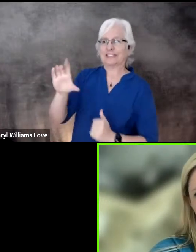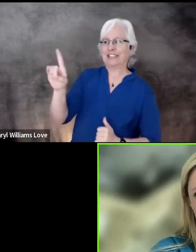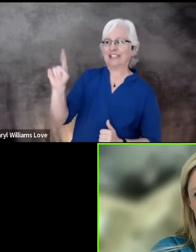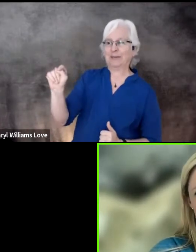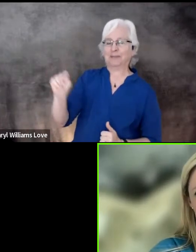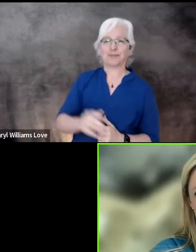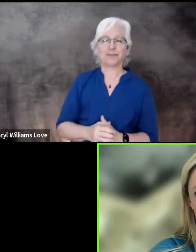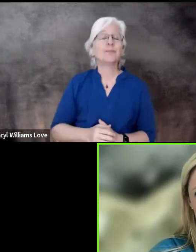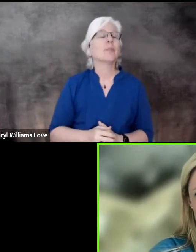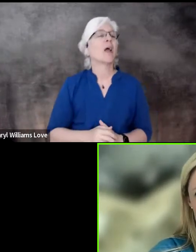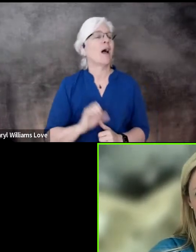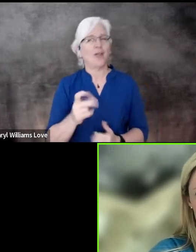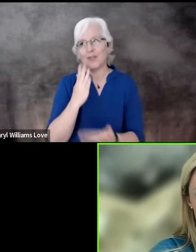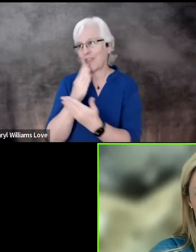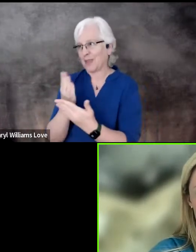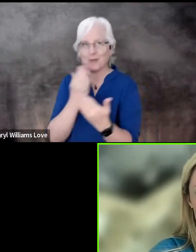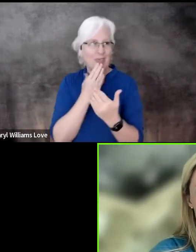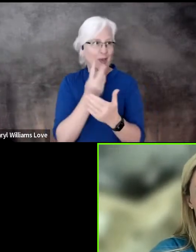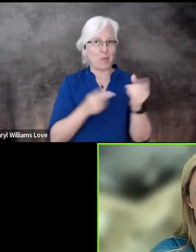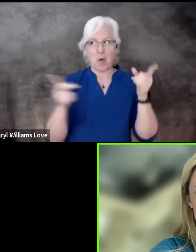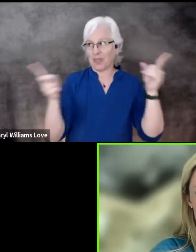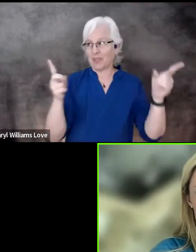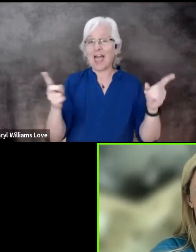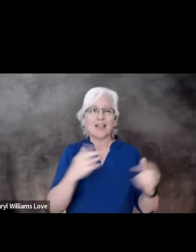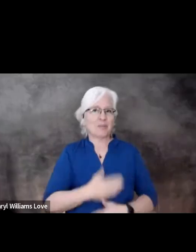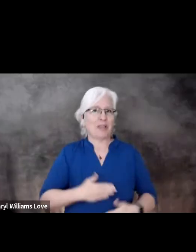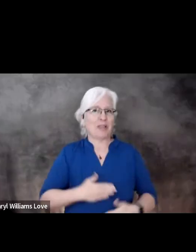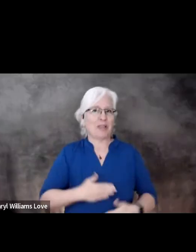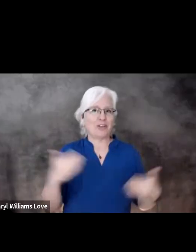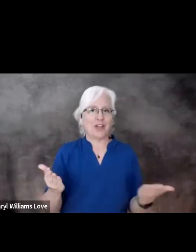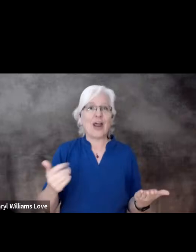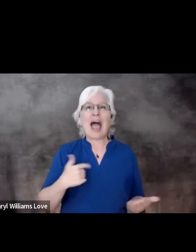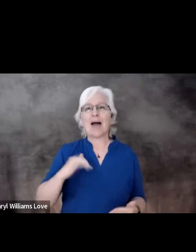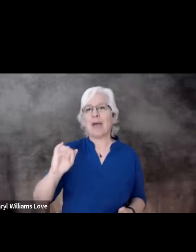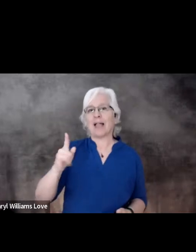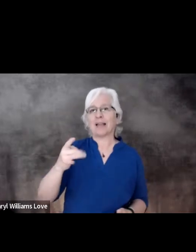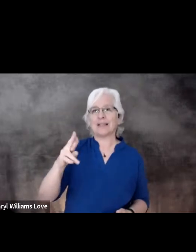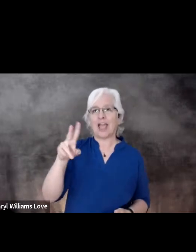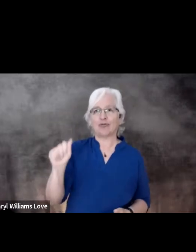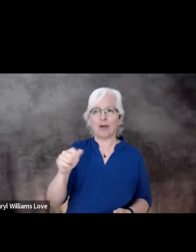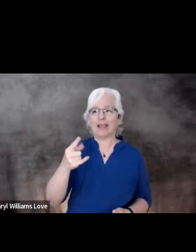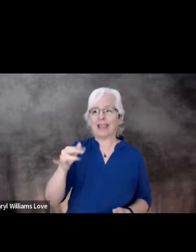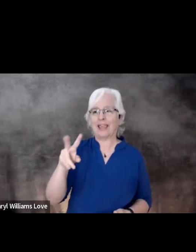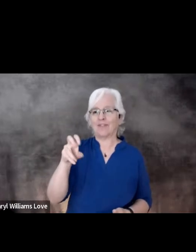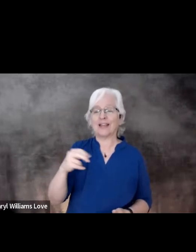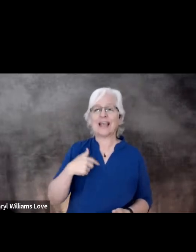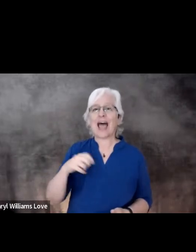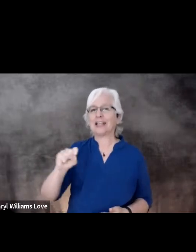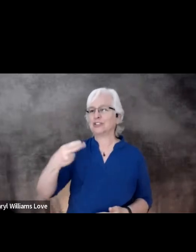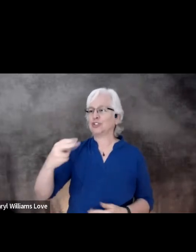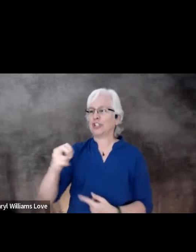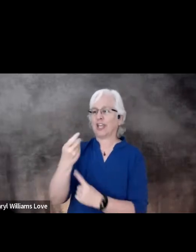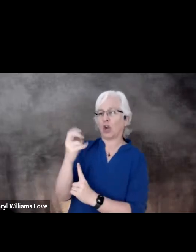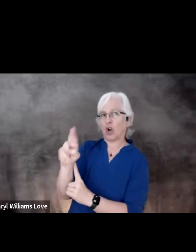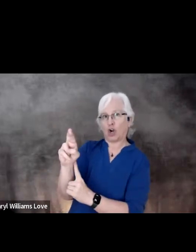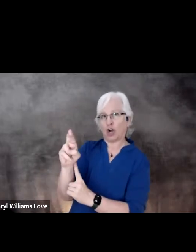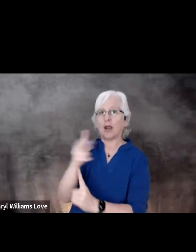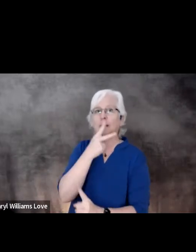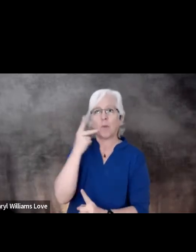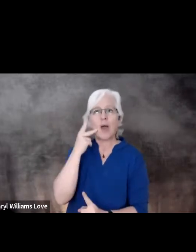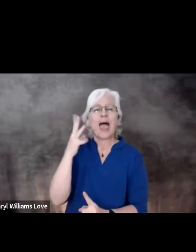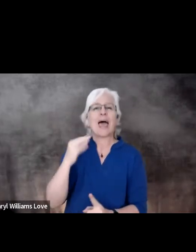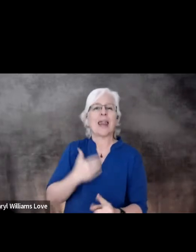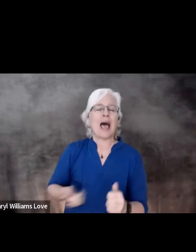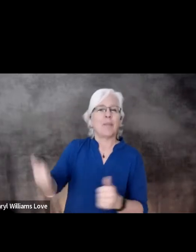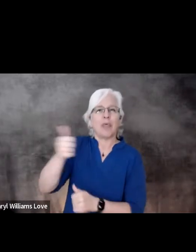Hi, everybody. It's a real pleasure to join you. I'm Alexandra Givens. I use she, her pronouns, and I am the head of the Center for Democracy